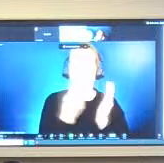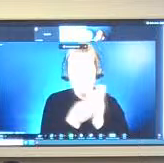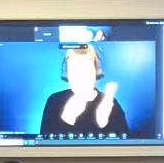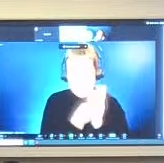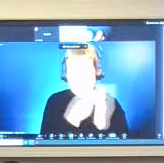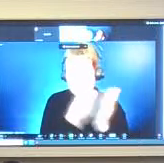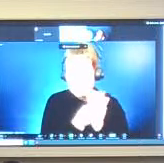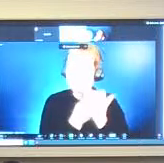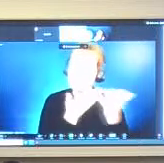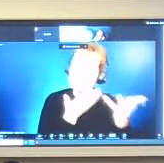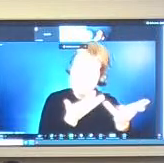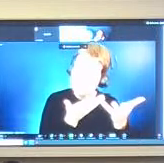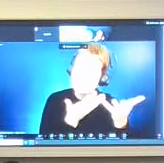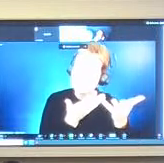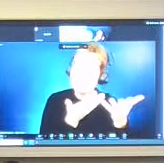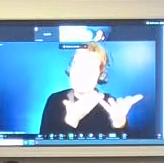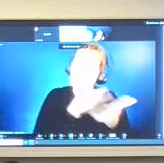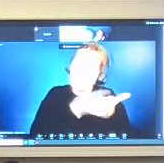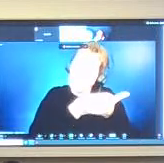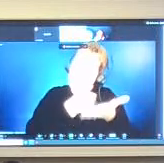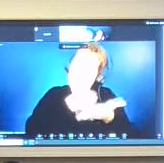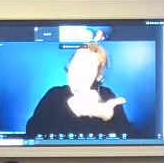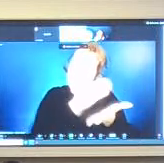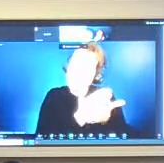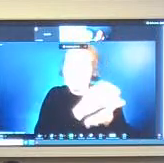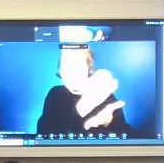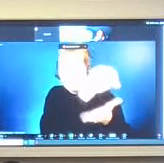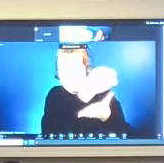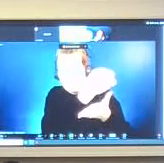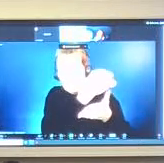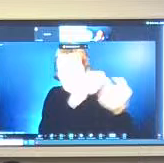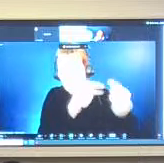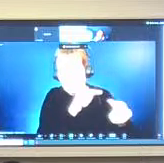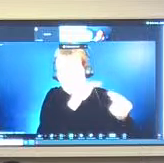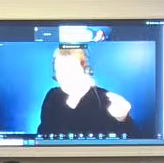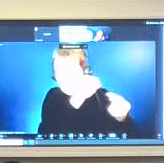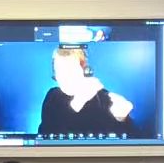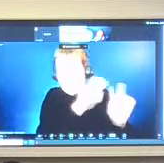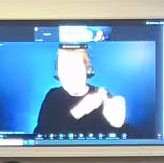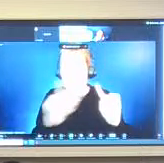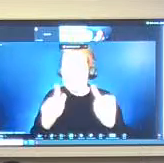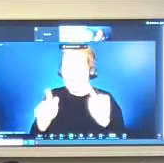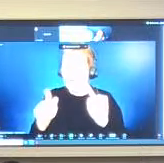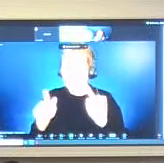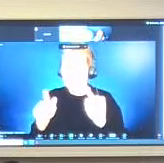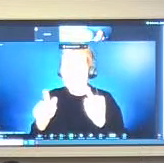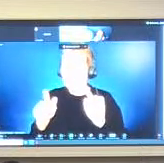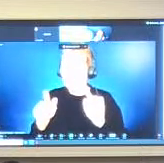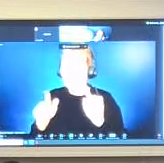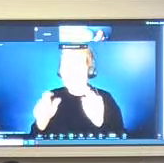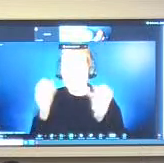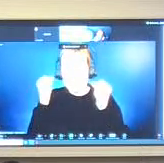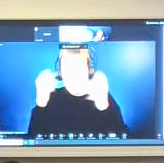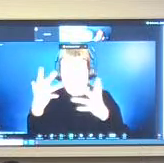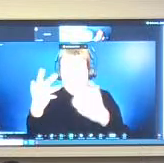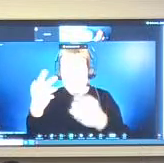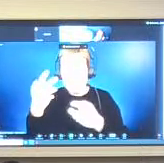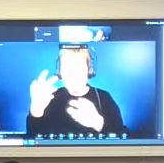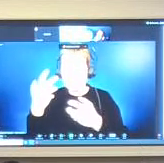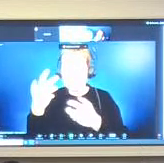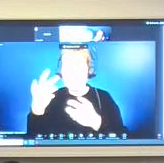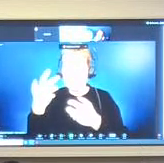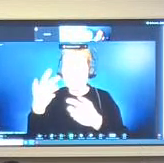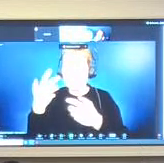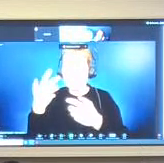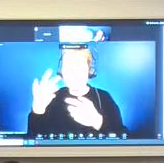Some issues are gonna be difficult because of money, but most issues are gonna be difficult because people are gonna say, I don't know why